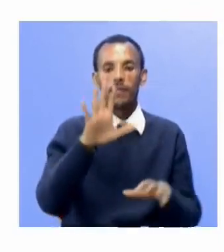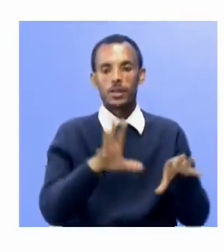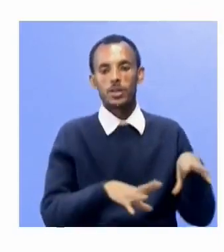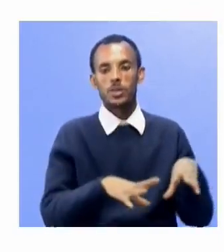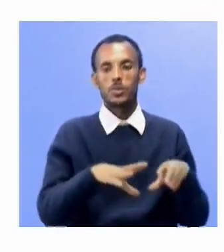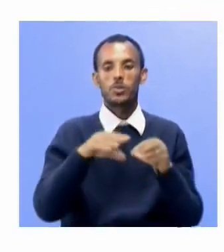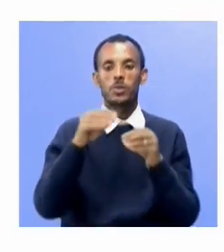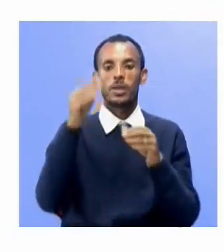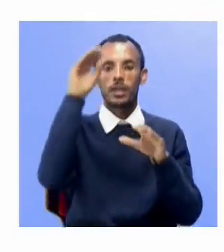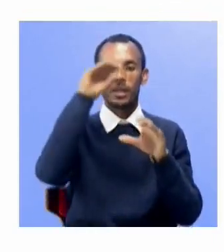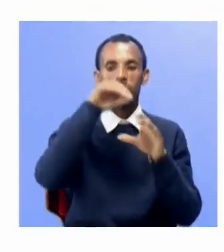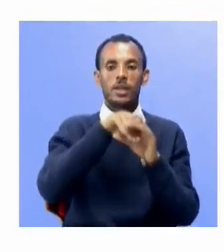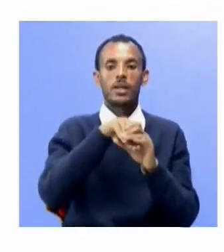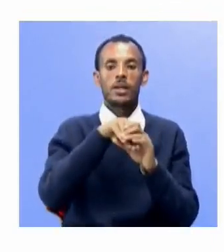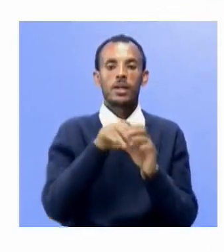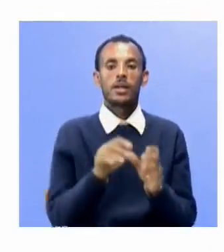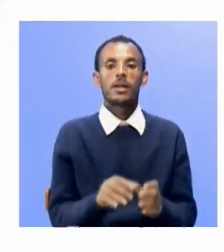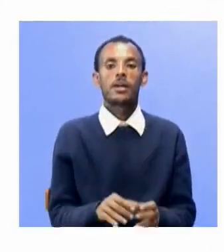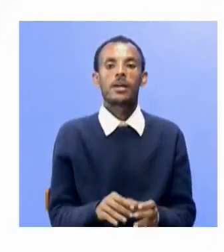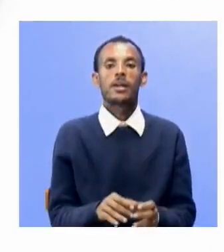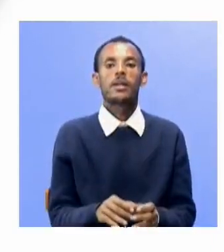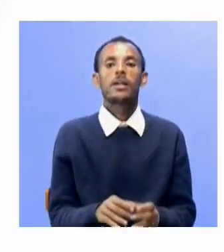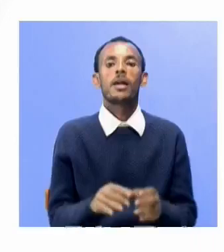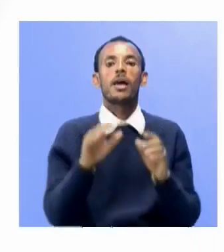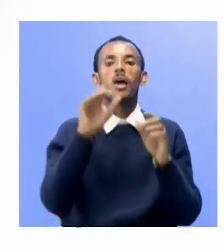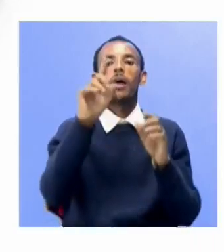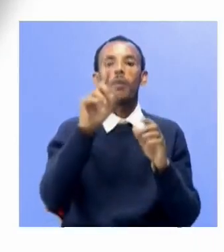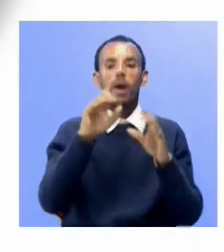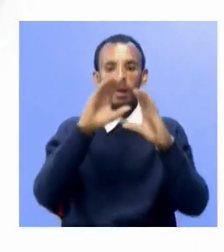in a class.